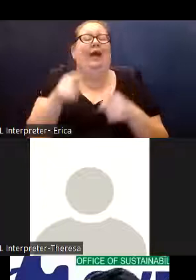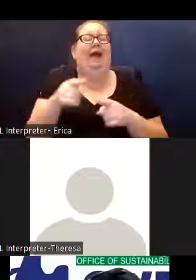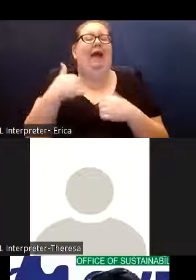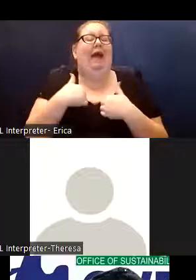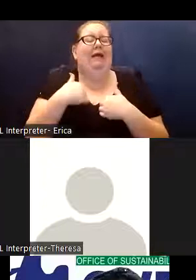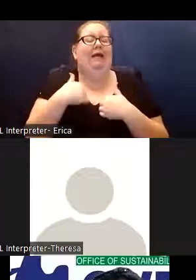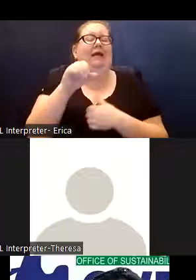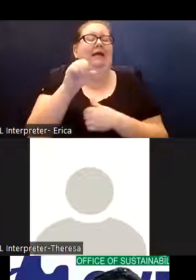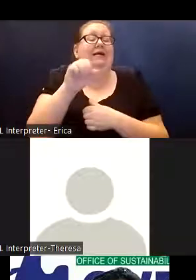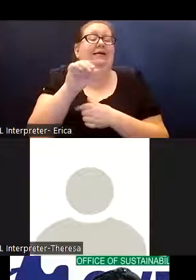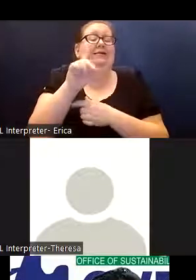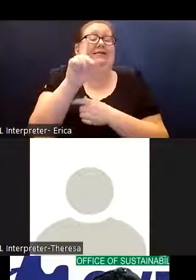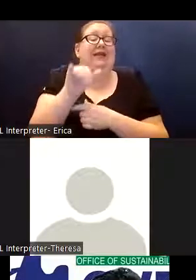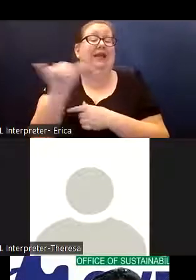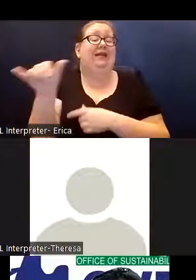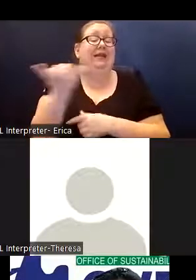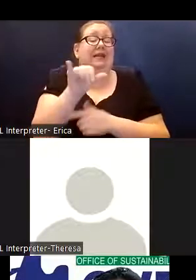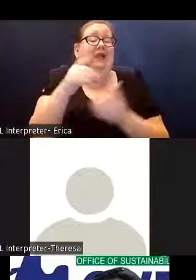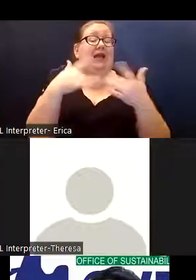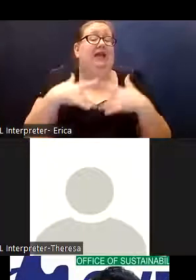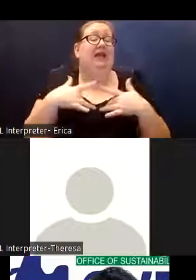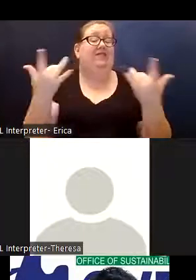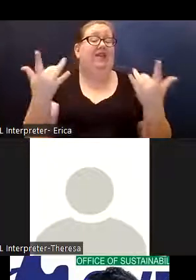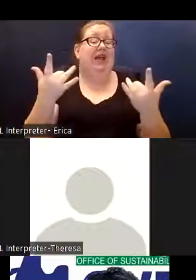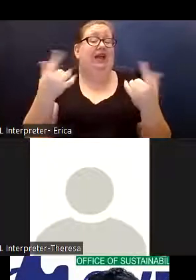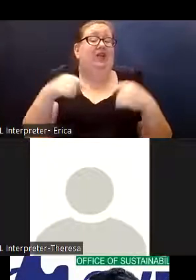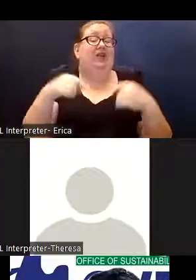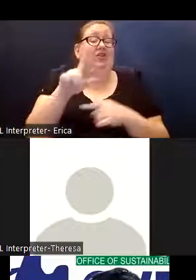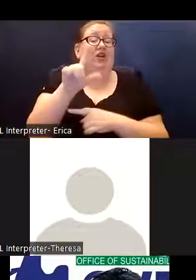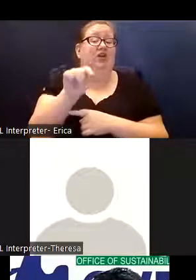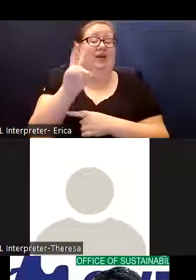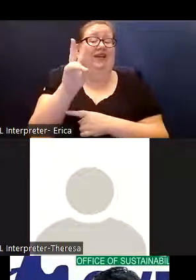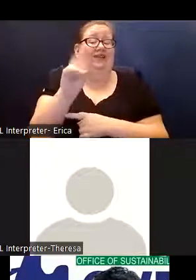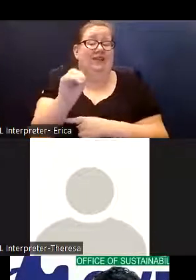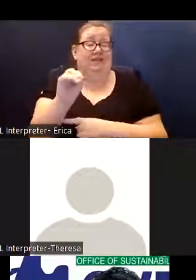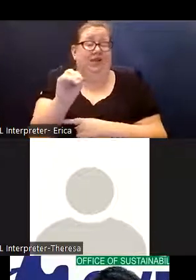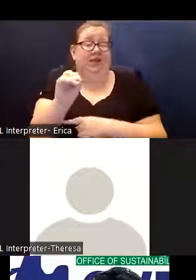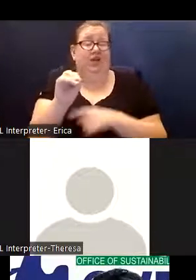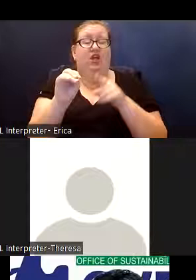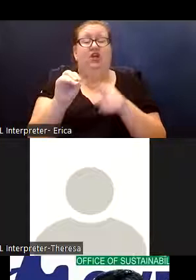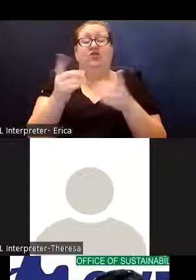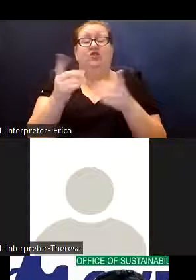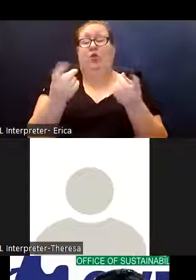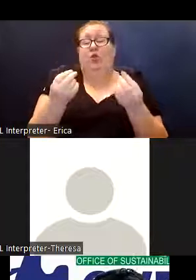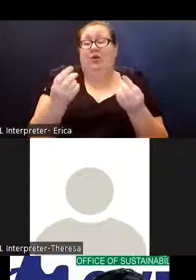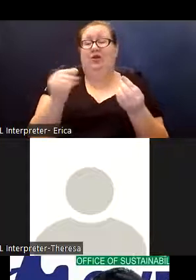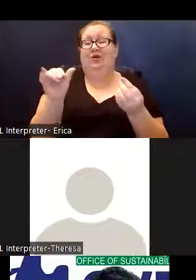2070? And this model basically treats the area like a bathtub. So it adds